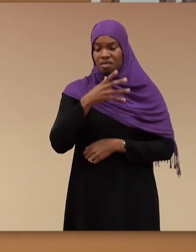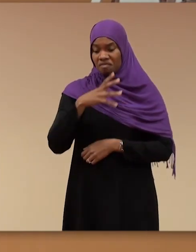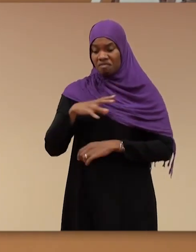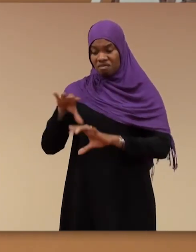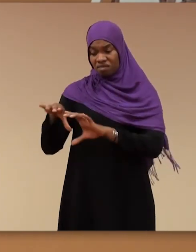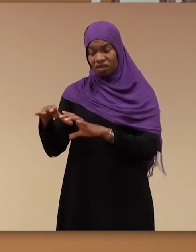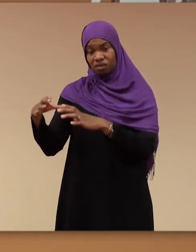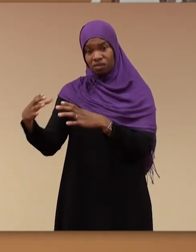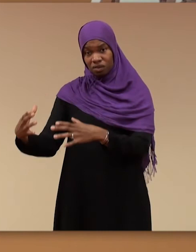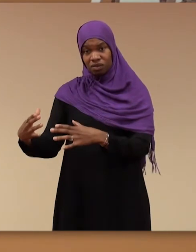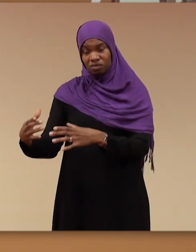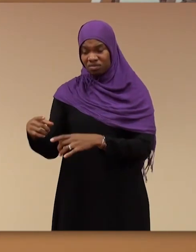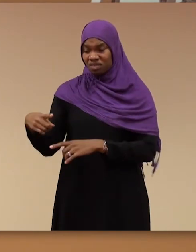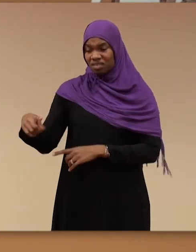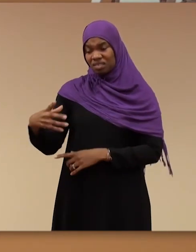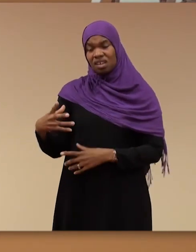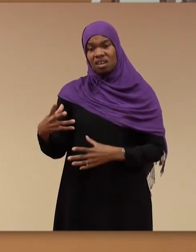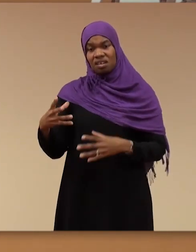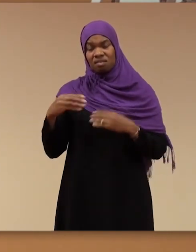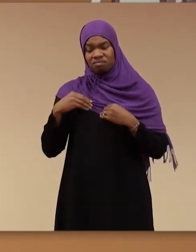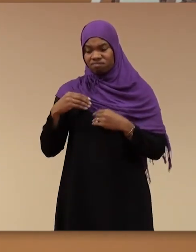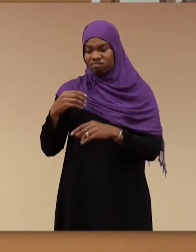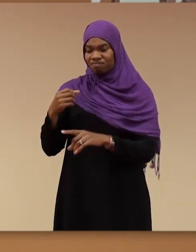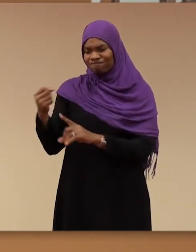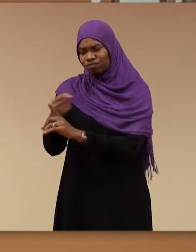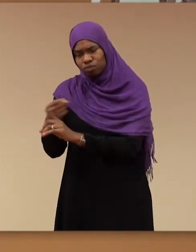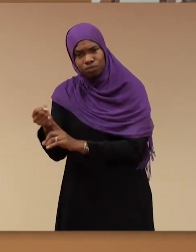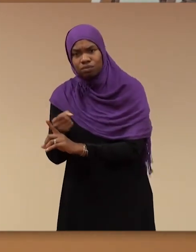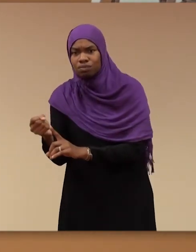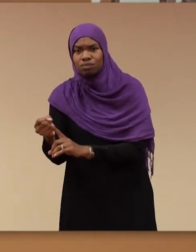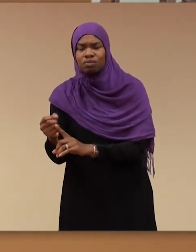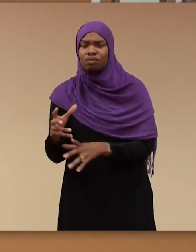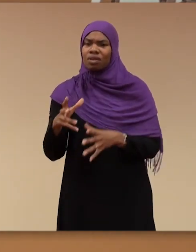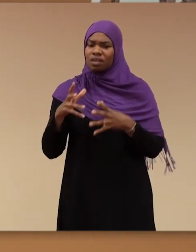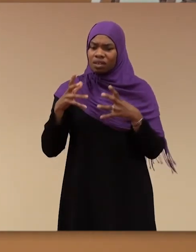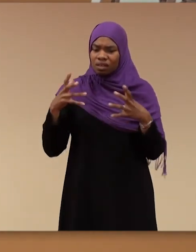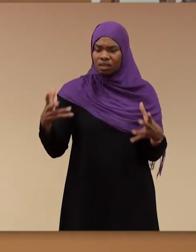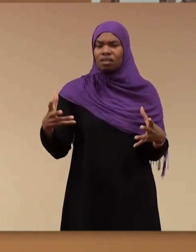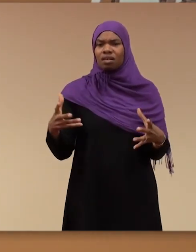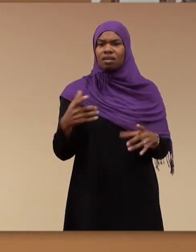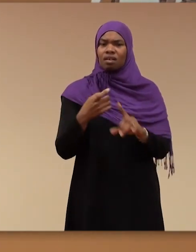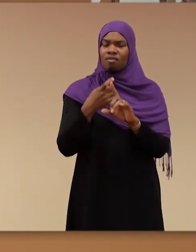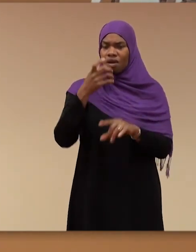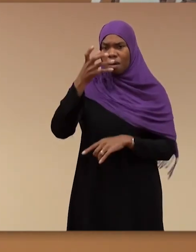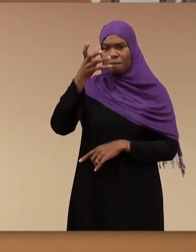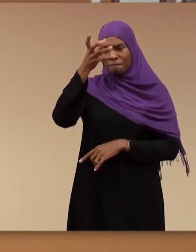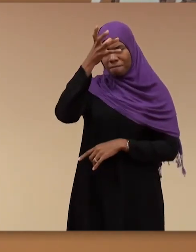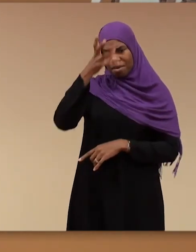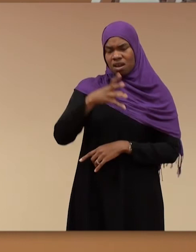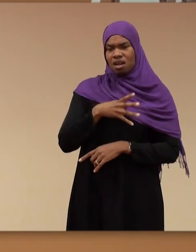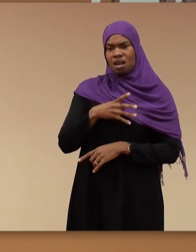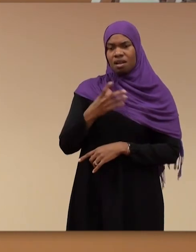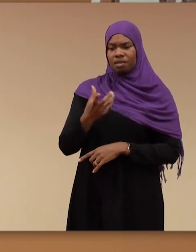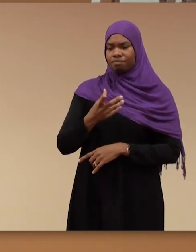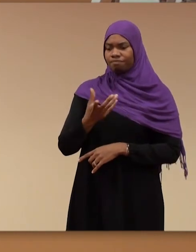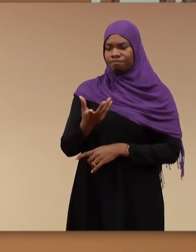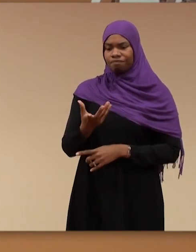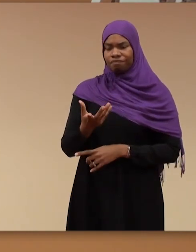and the male chauvinism all over the globe for thousands of years.